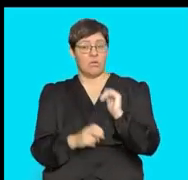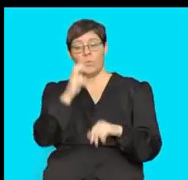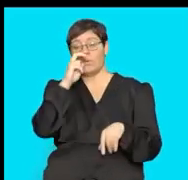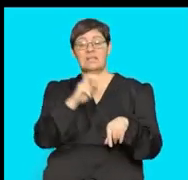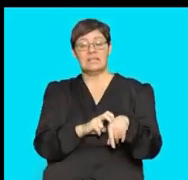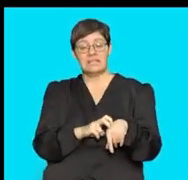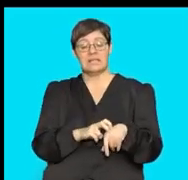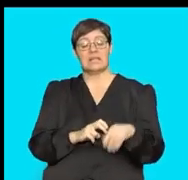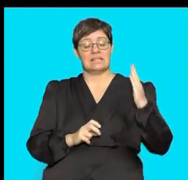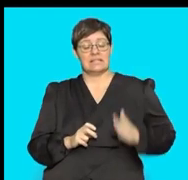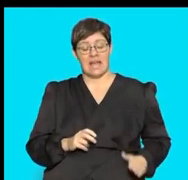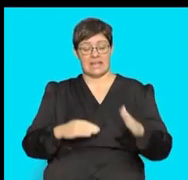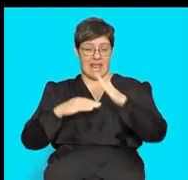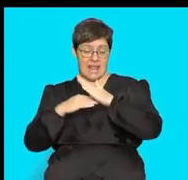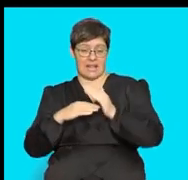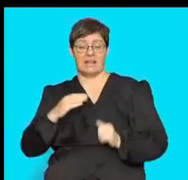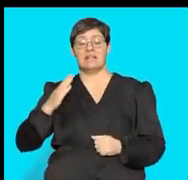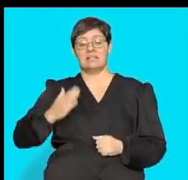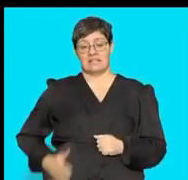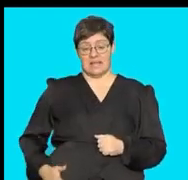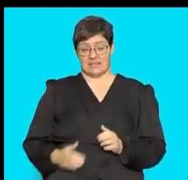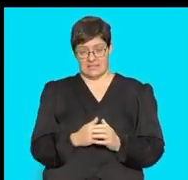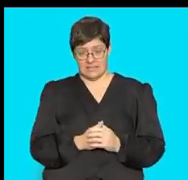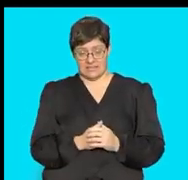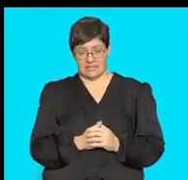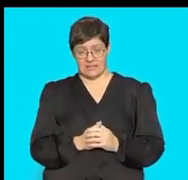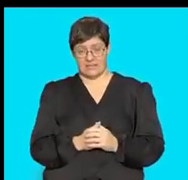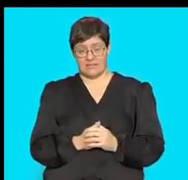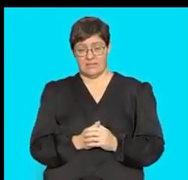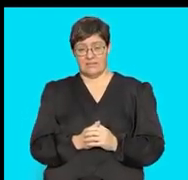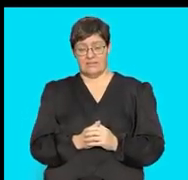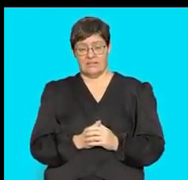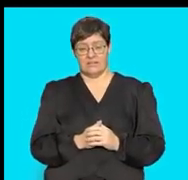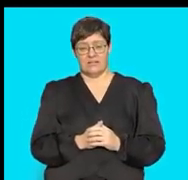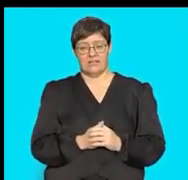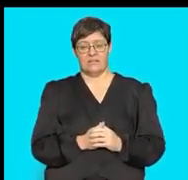need? We need to have side, angle, side.